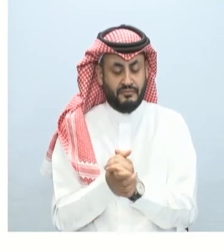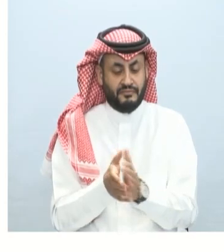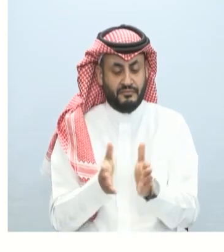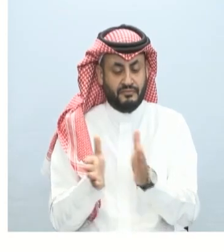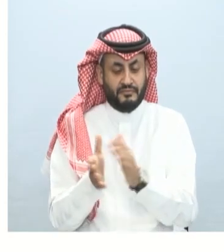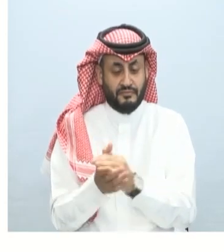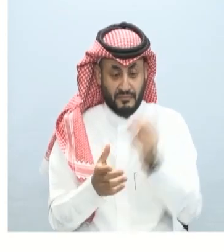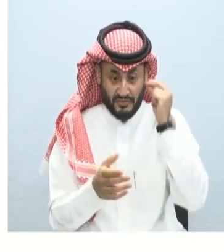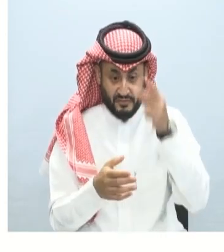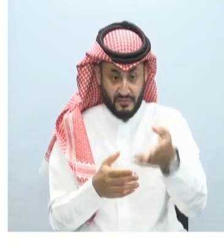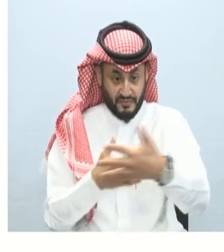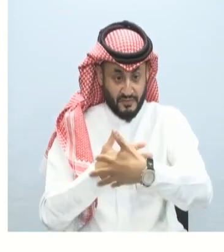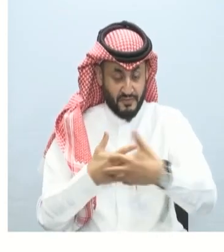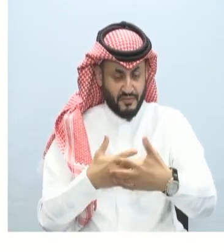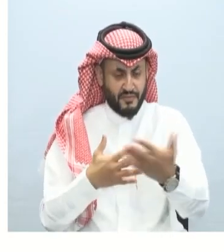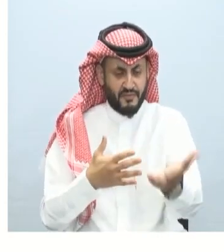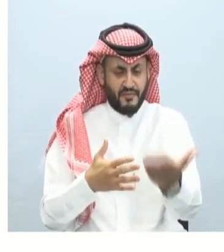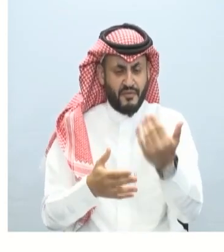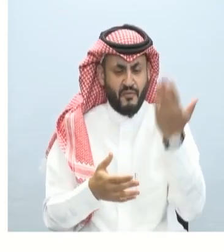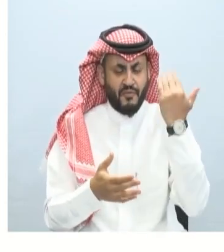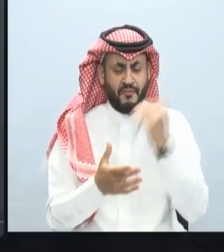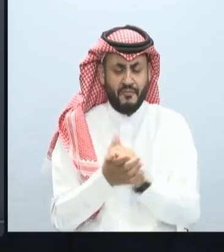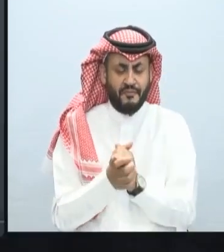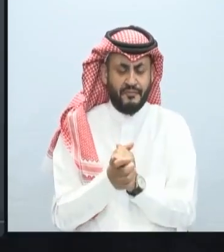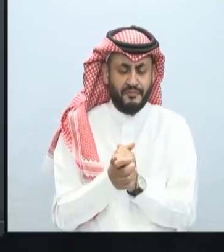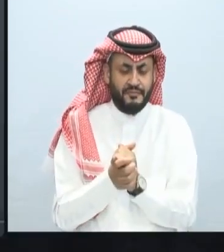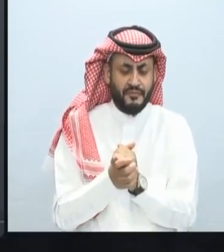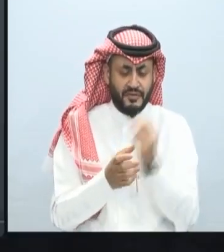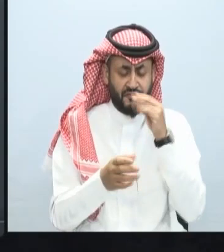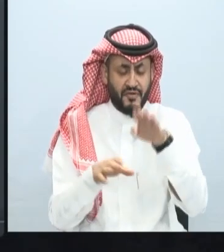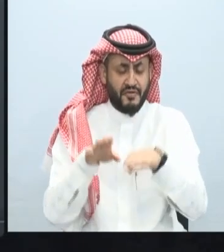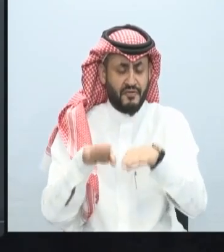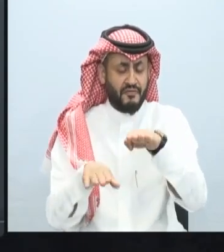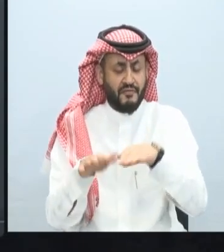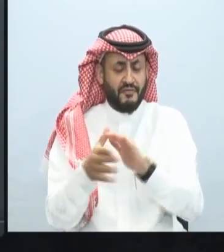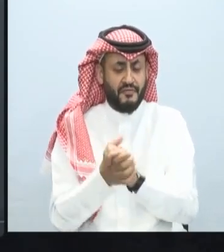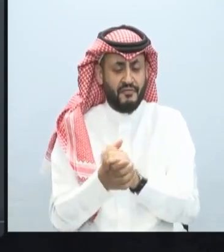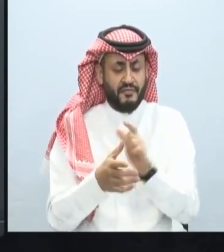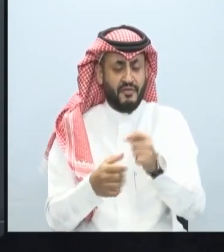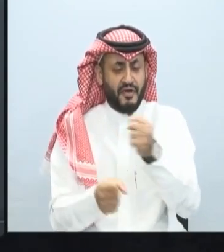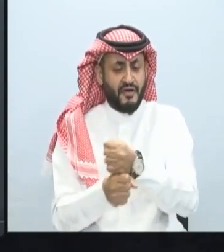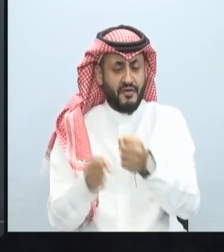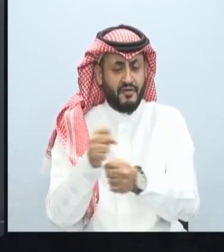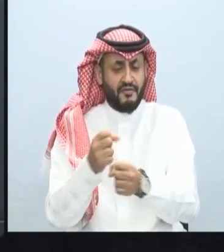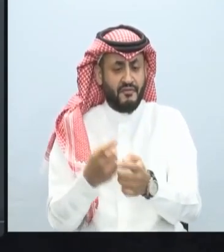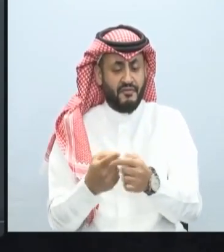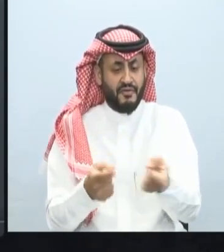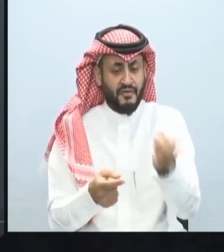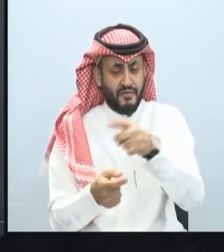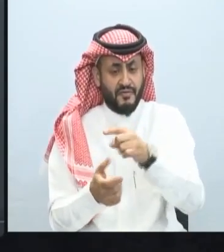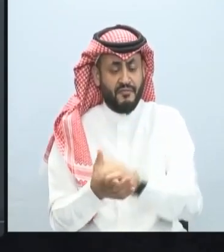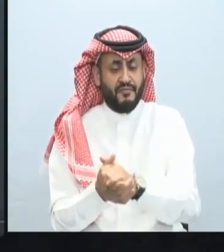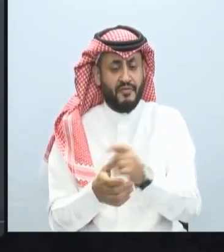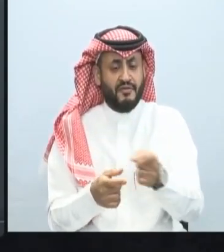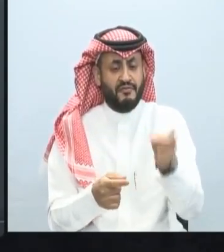Now, do you remember the table that we had here? We also showed the differences between each structure, the future perfect simple,